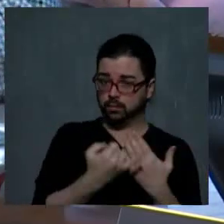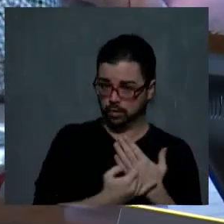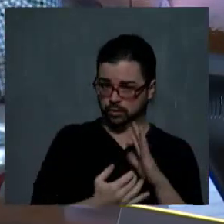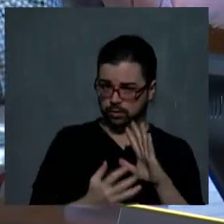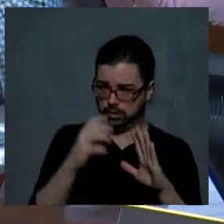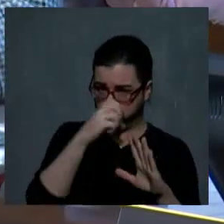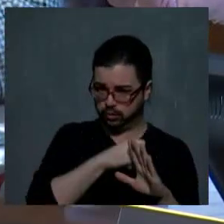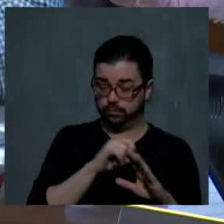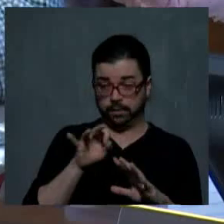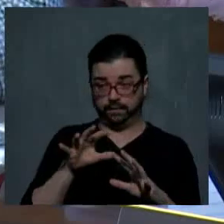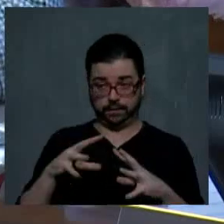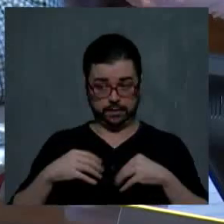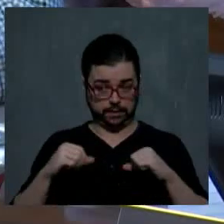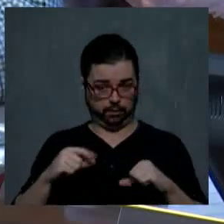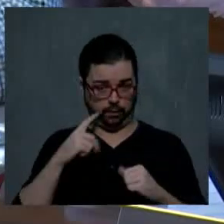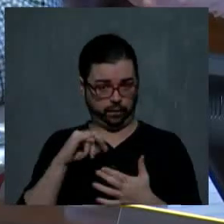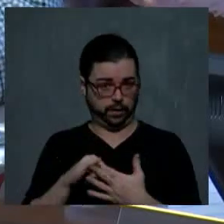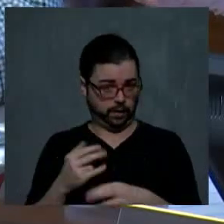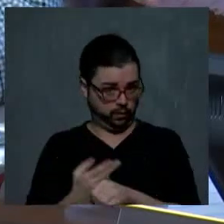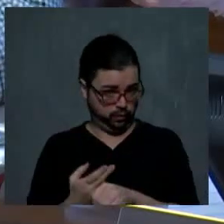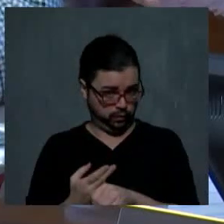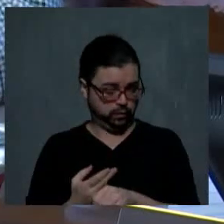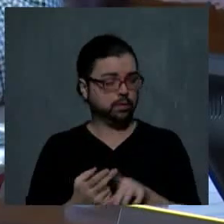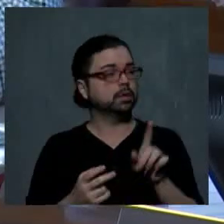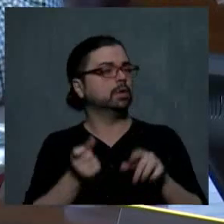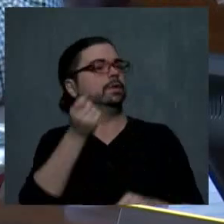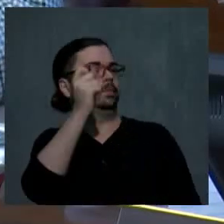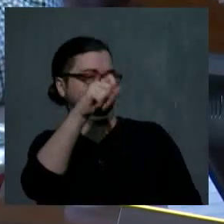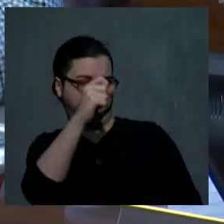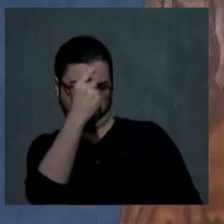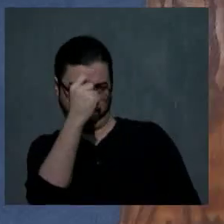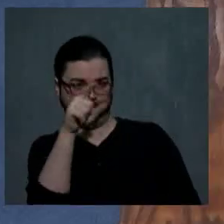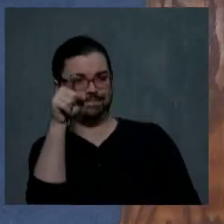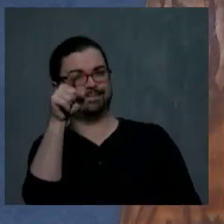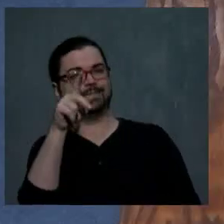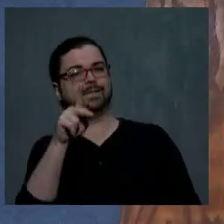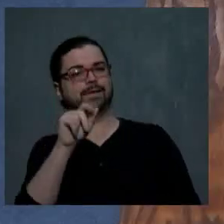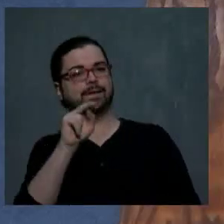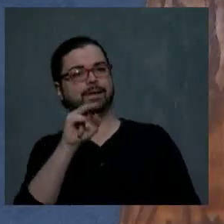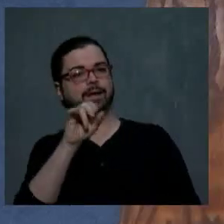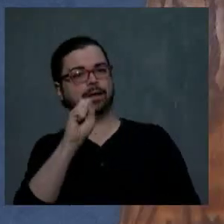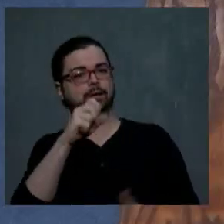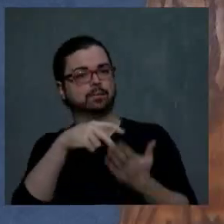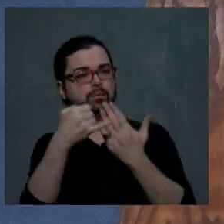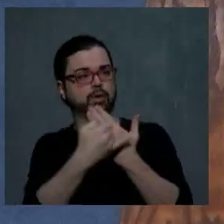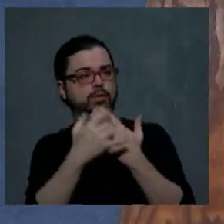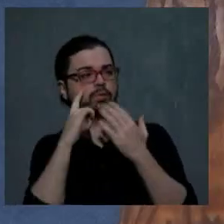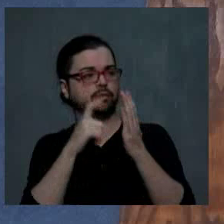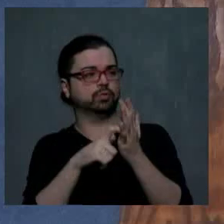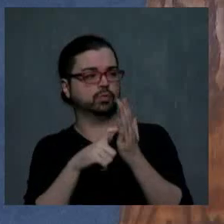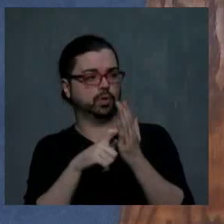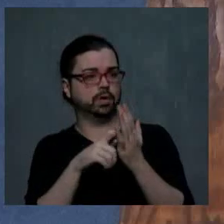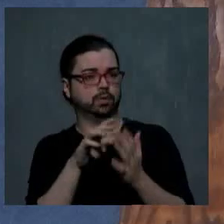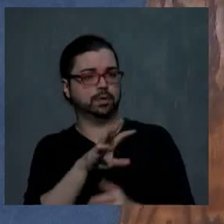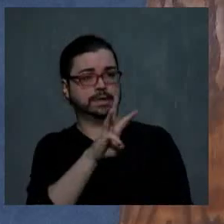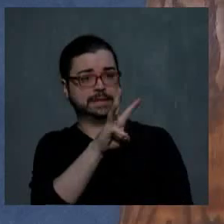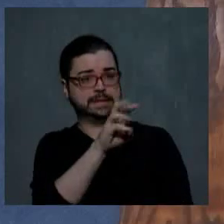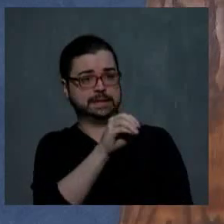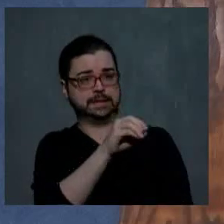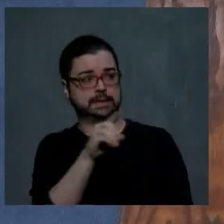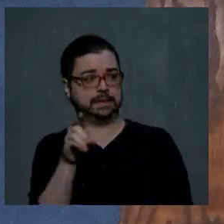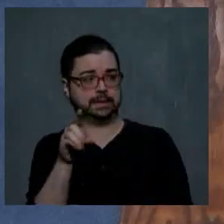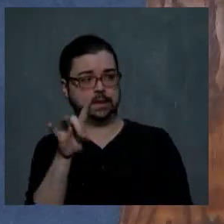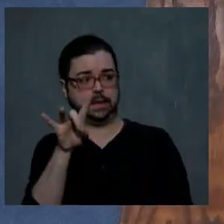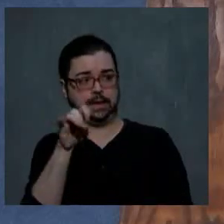use. Yeah, the Canis project is going to require somewhere around 60 to 80,000 yards of material,